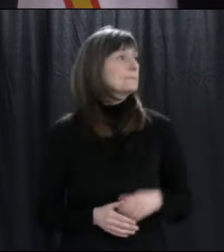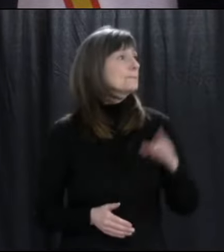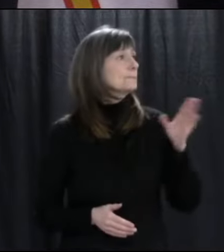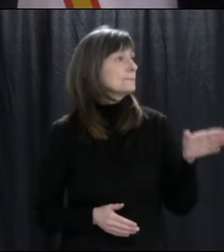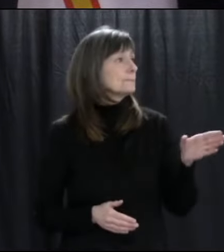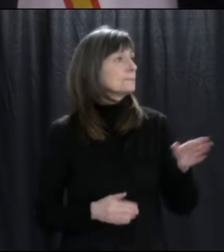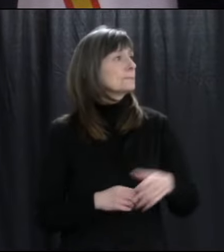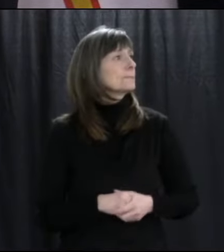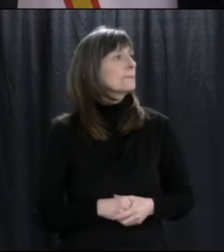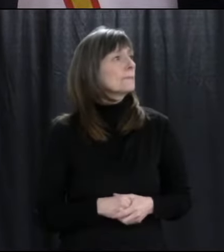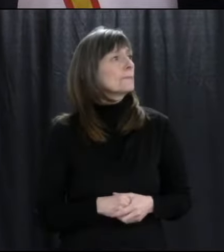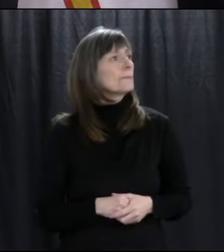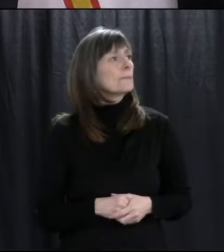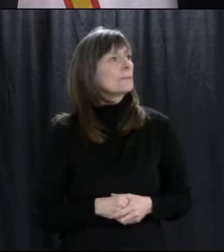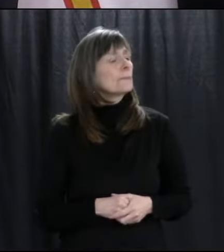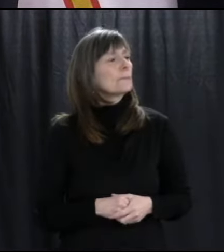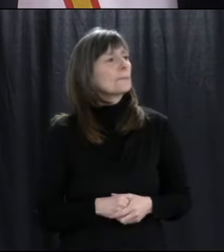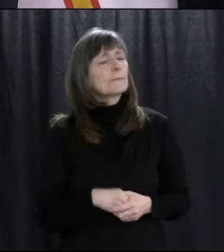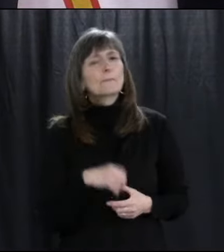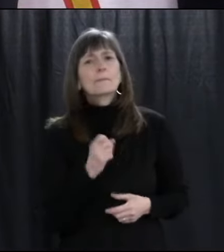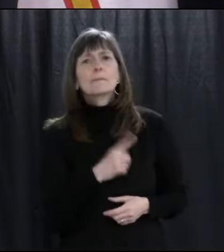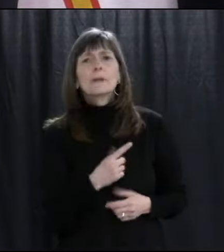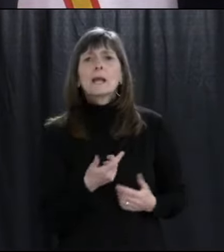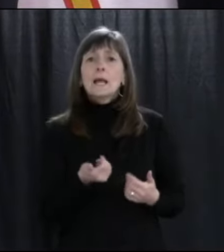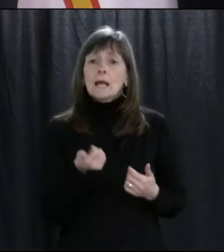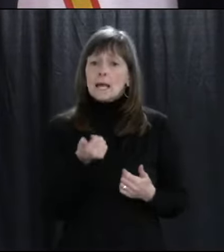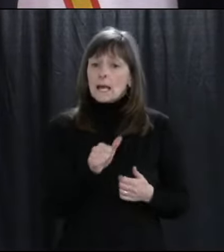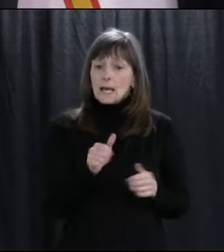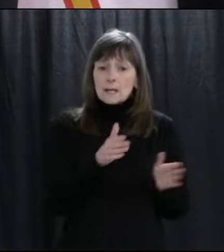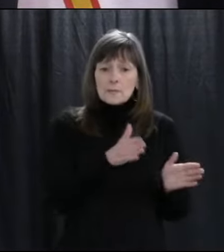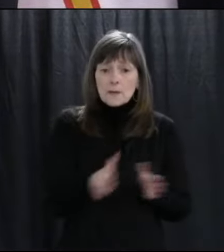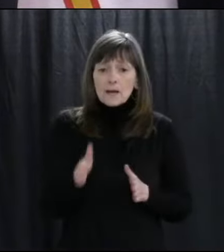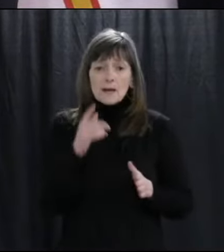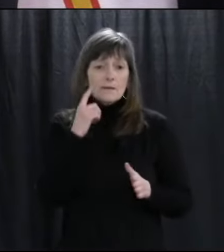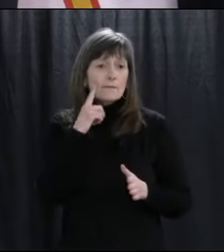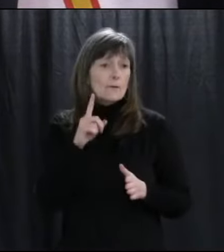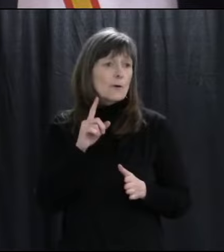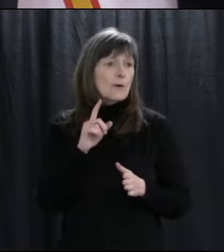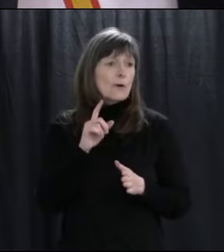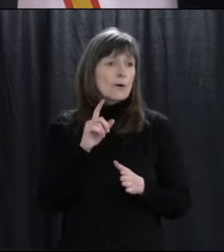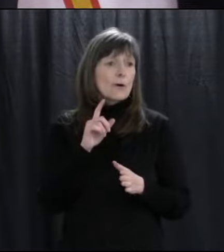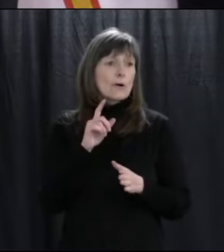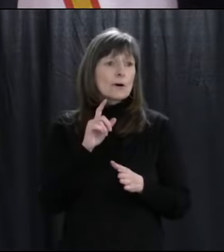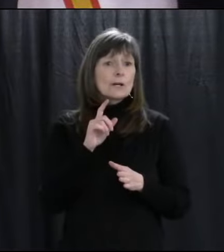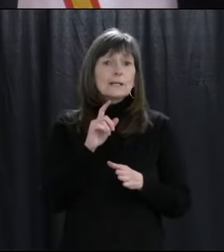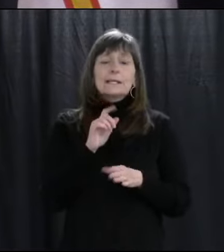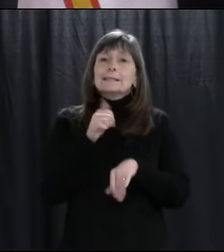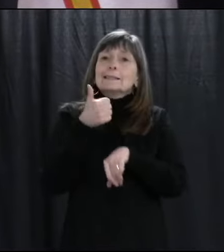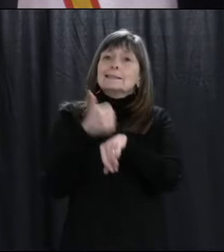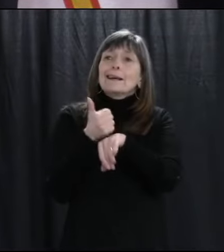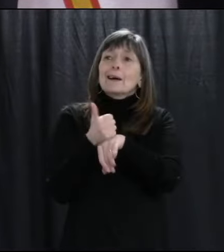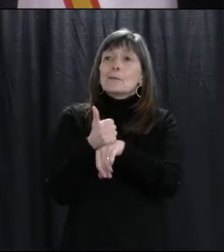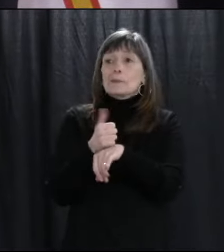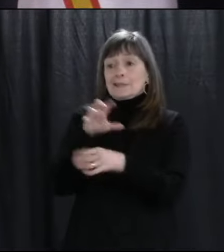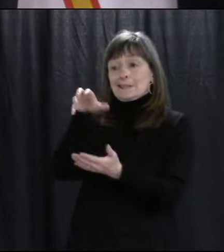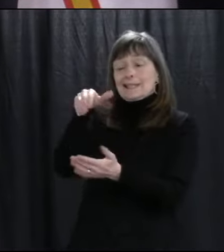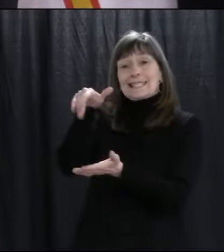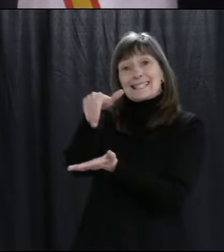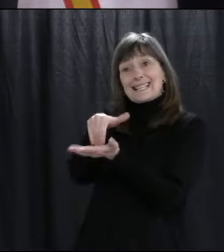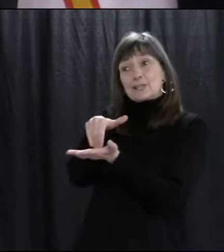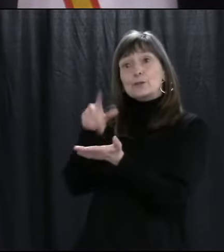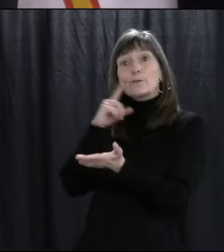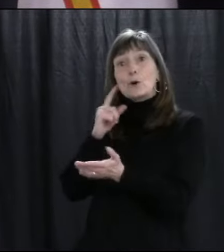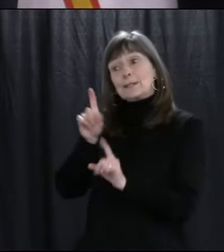Dr. Fitzgerald, just wondering if you can tell us about any kind of plans that may be underway to establish drive-through COVID-19 testing centers. All